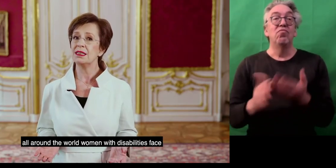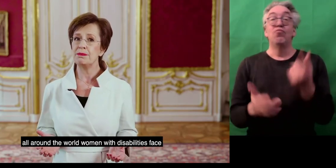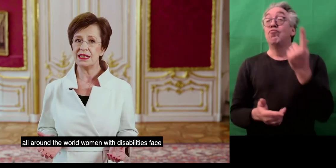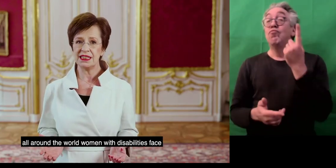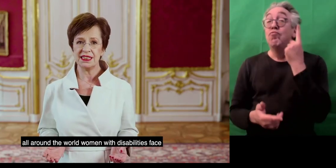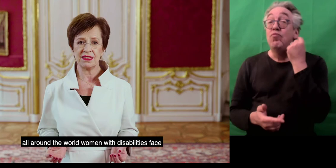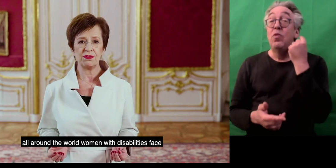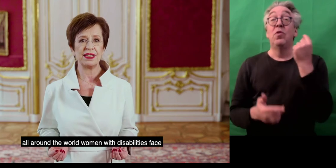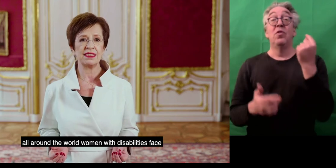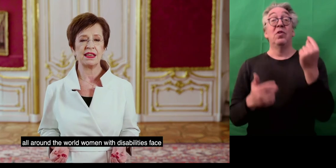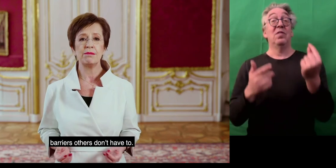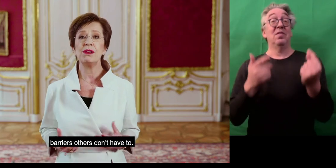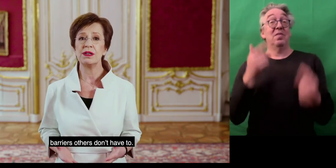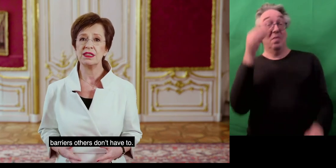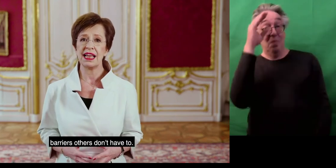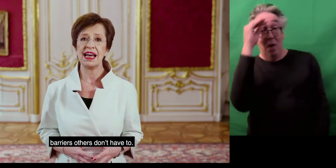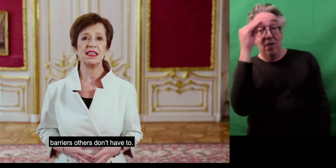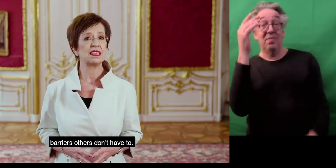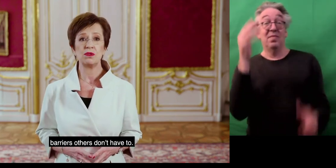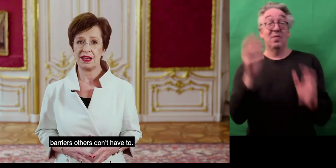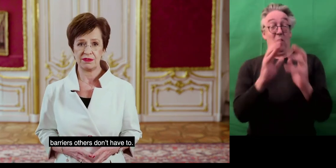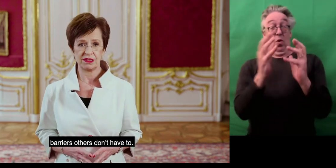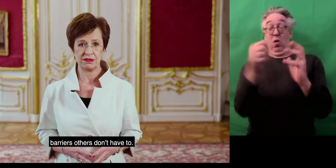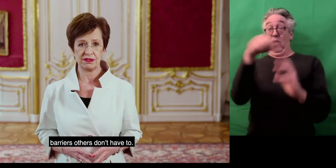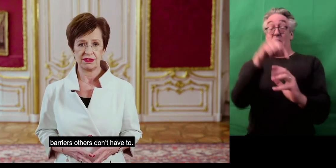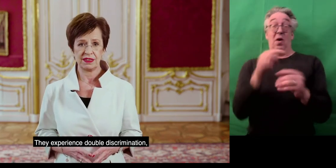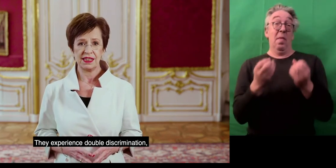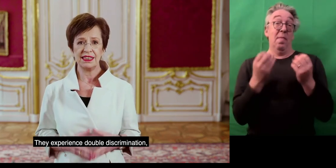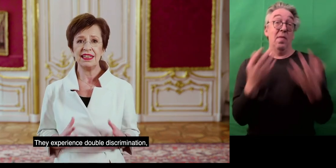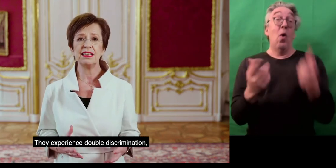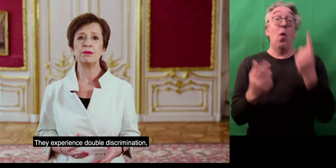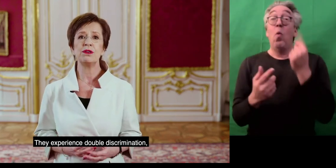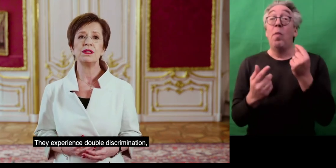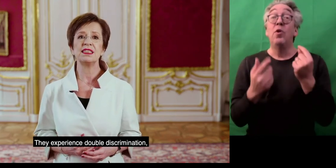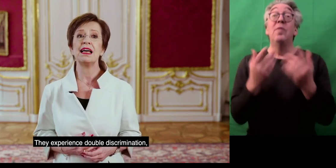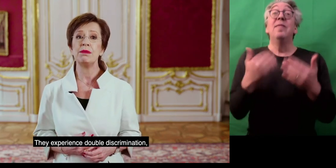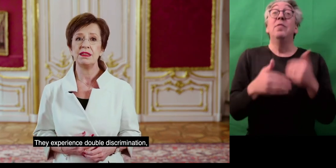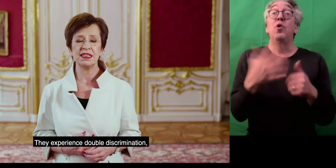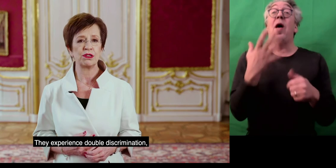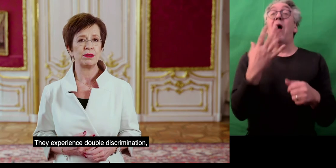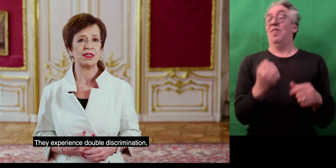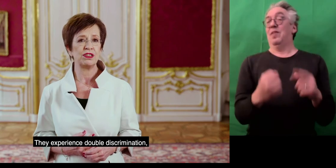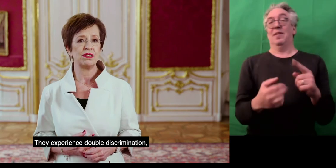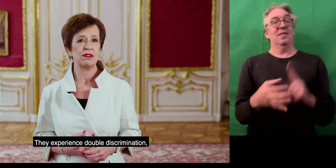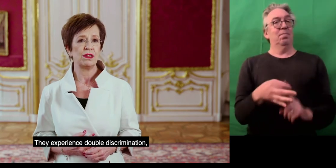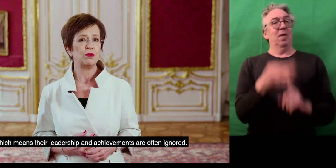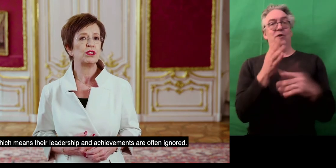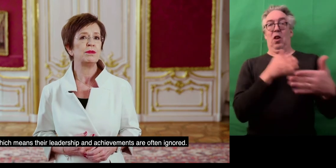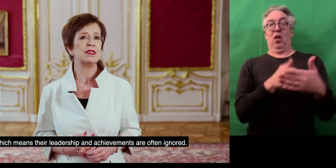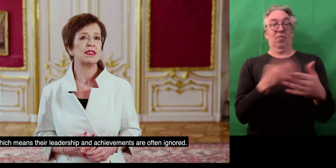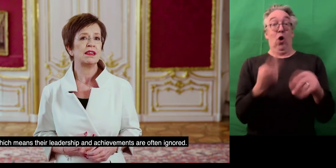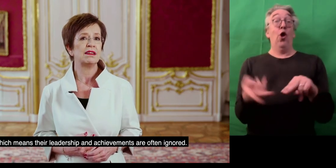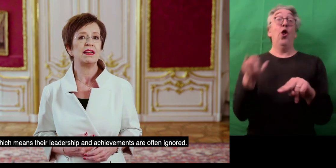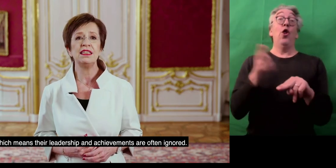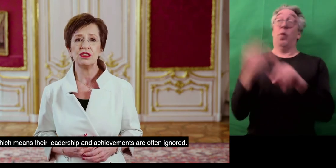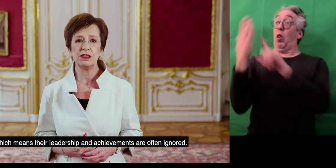with disabilities face barriers others don't have to. They experience double discrimination, which